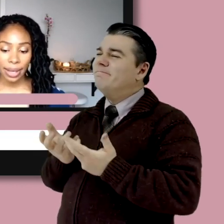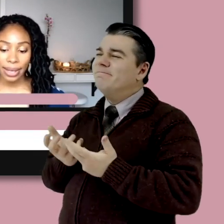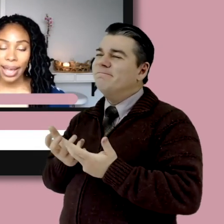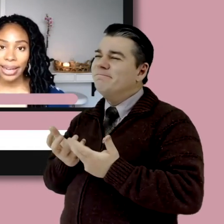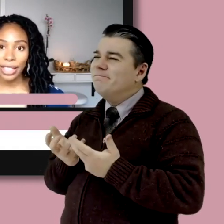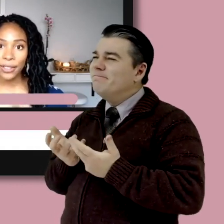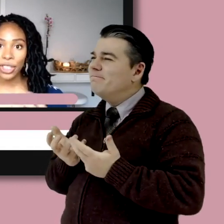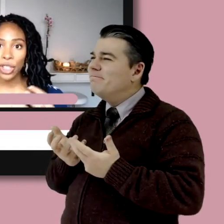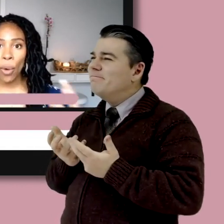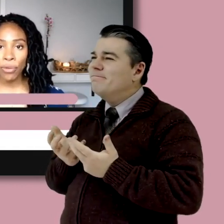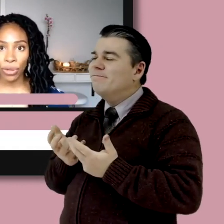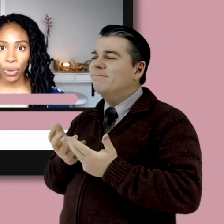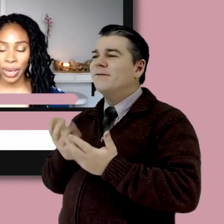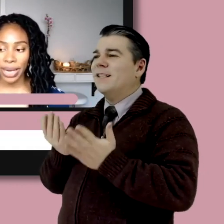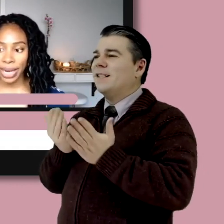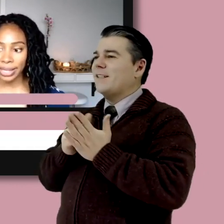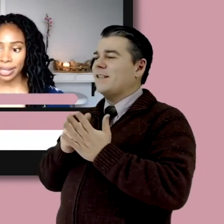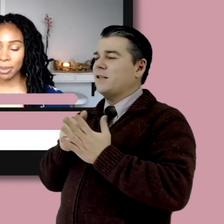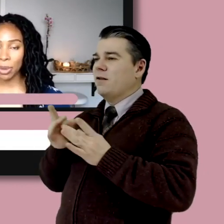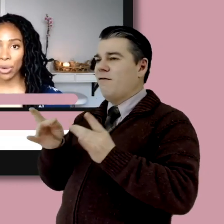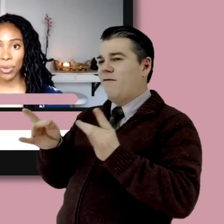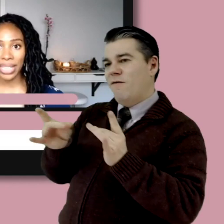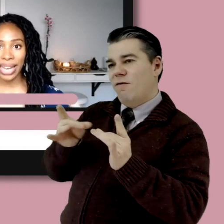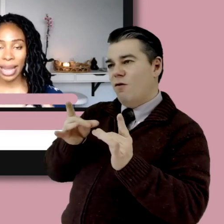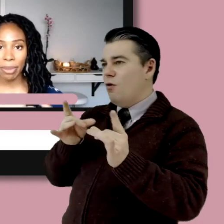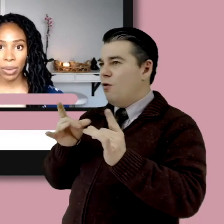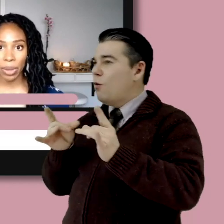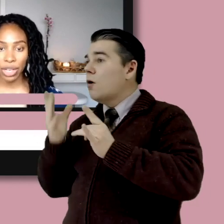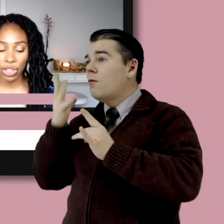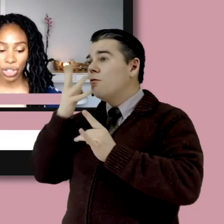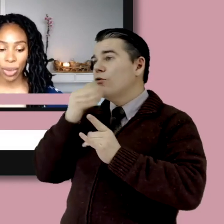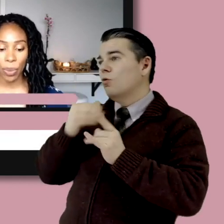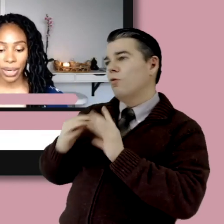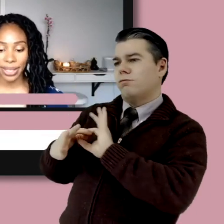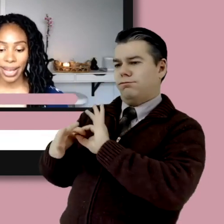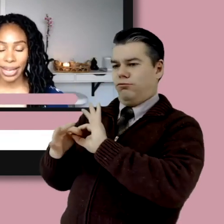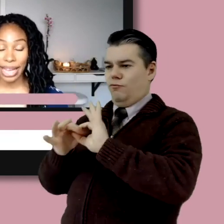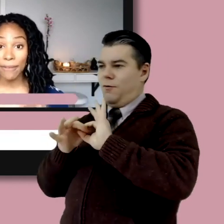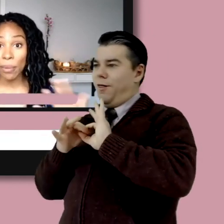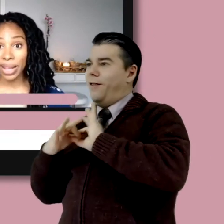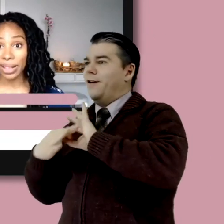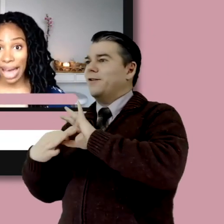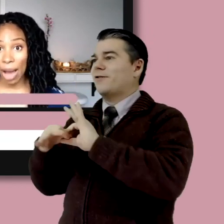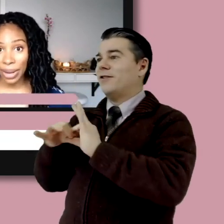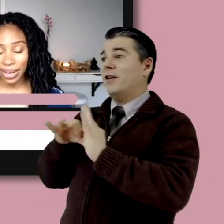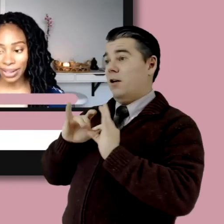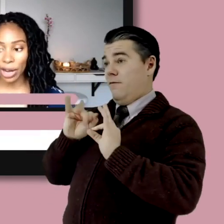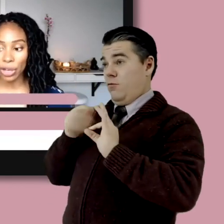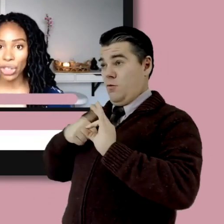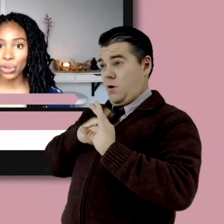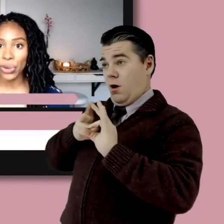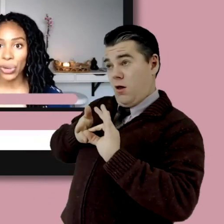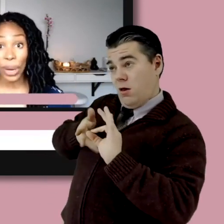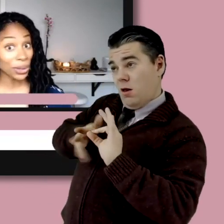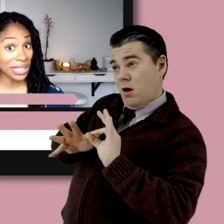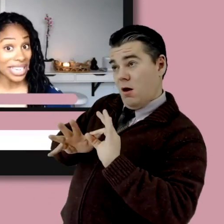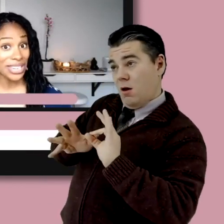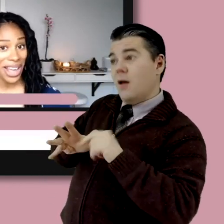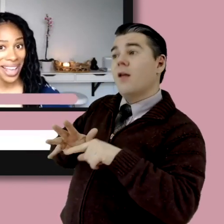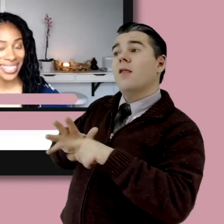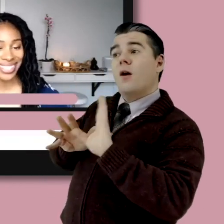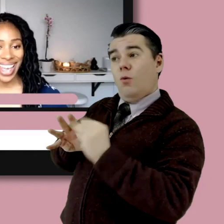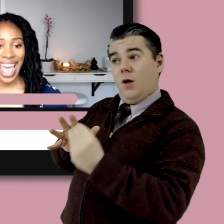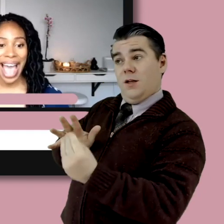it's so fluid, and it's this beautiful dynamic relationship where it's like, if we allow it, like, our children will